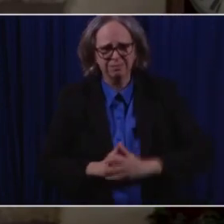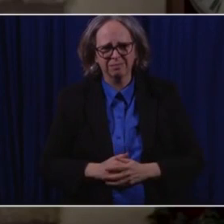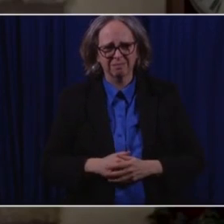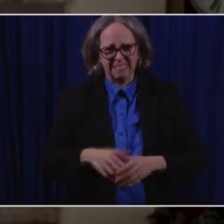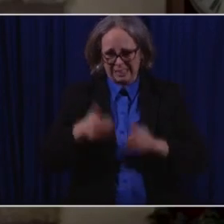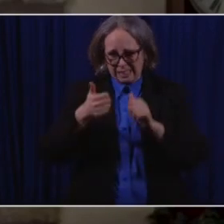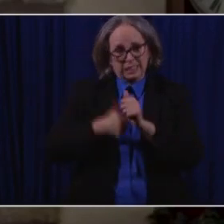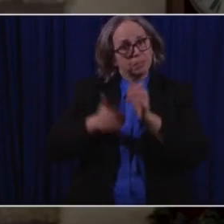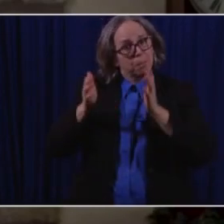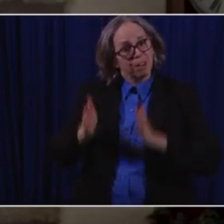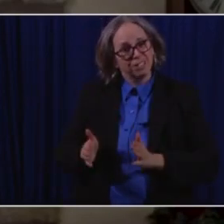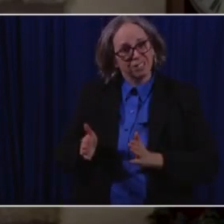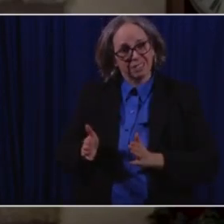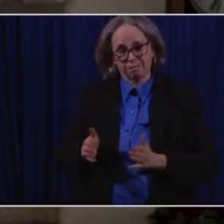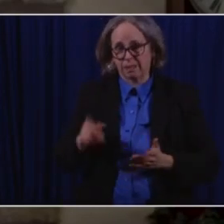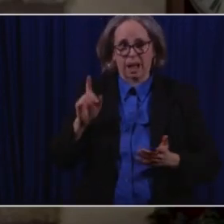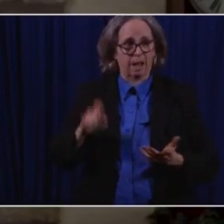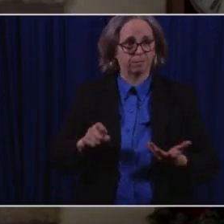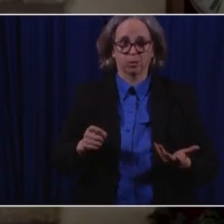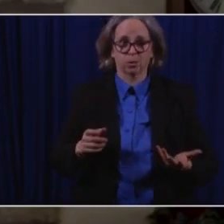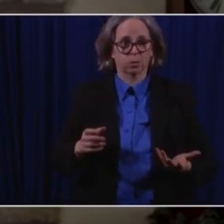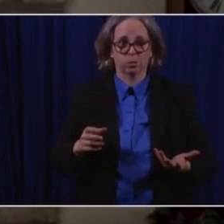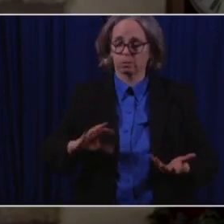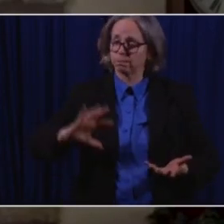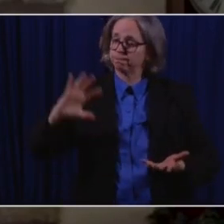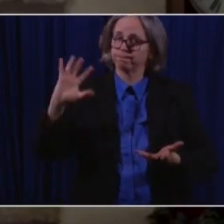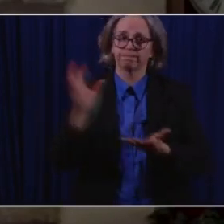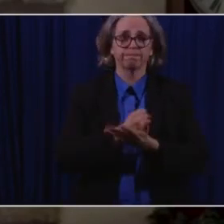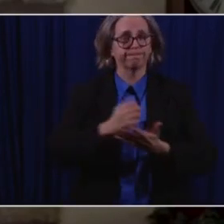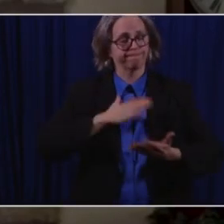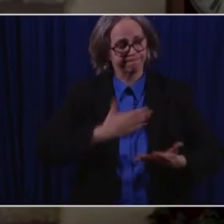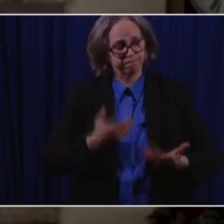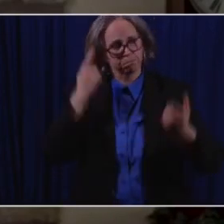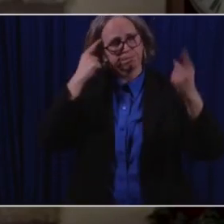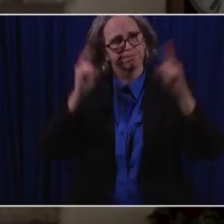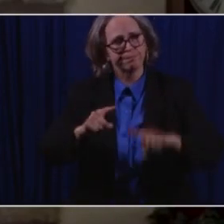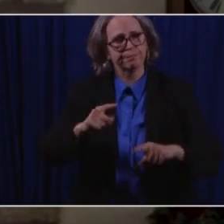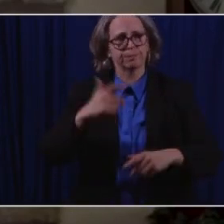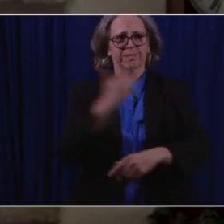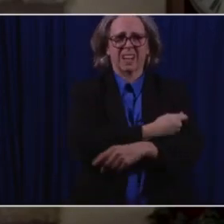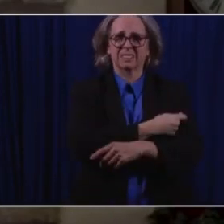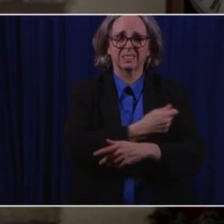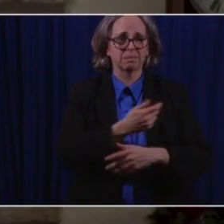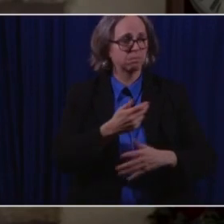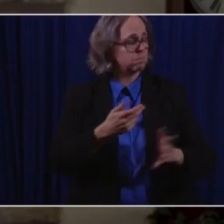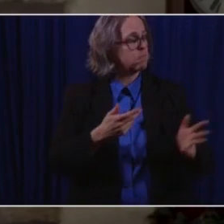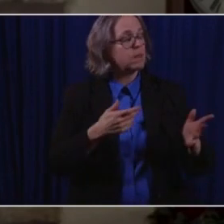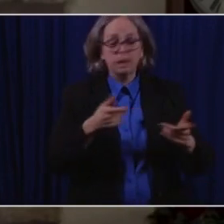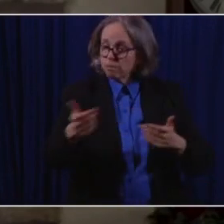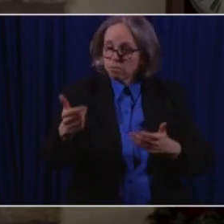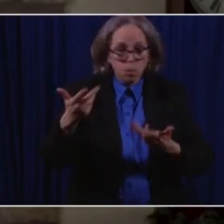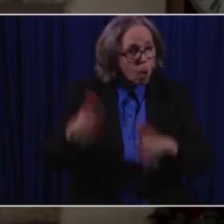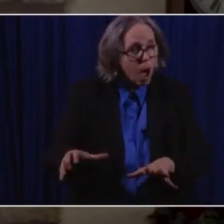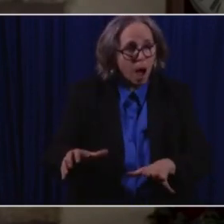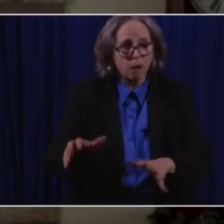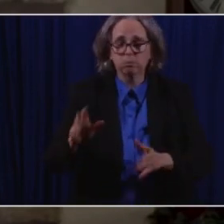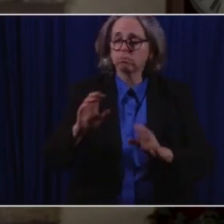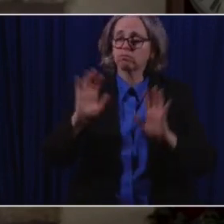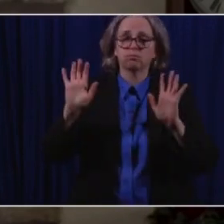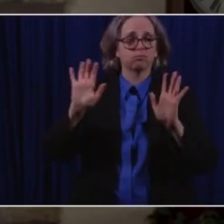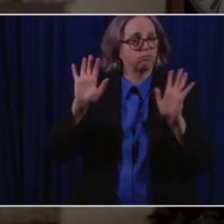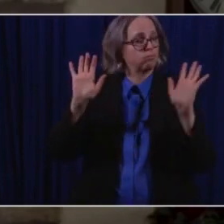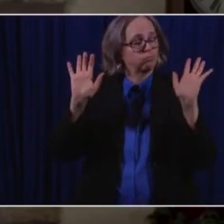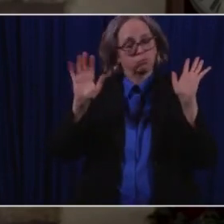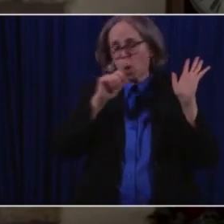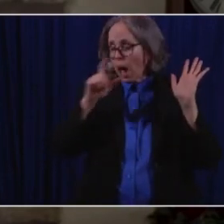consent, and if they don't consent, you know, that's okay. We respect their right not to take the vaccine. We would